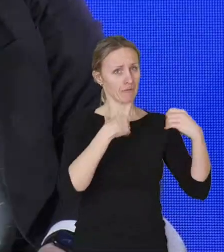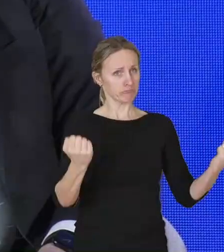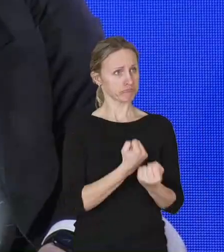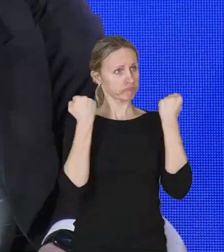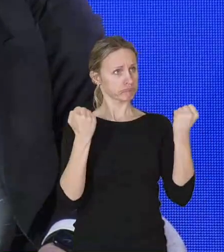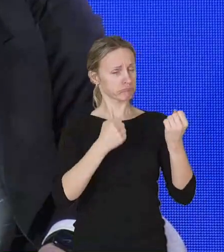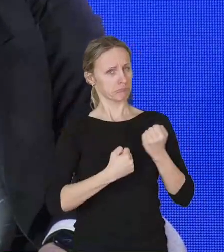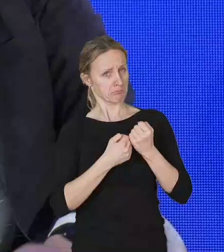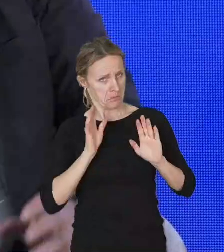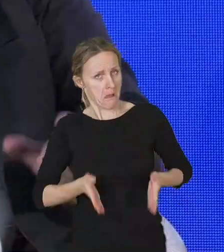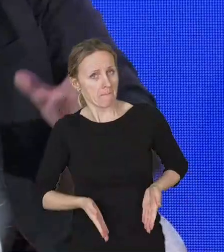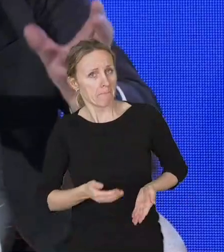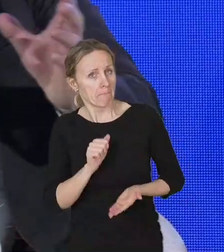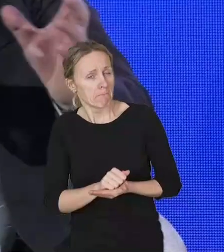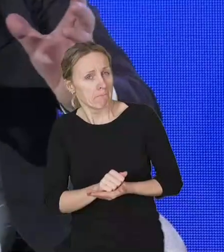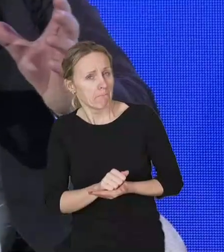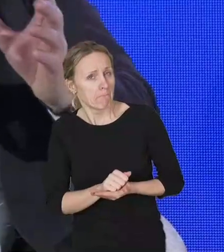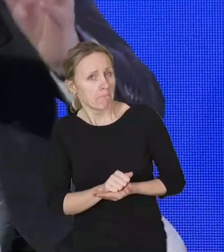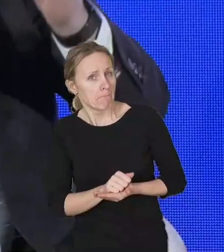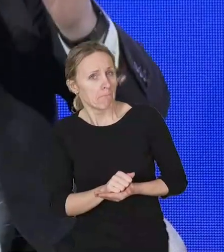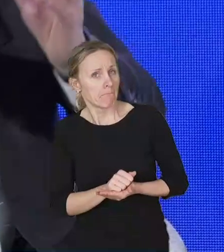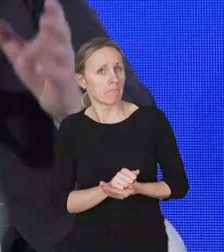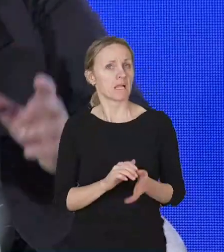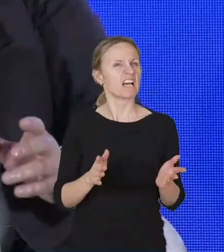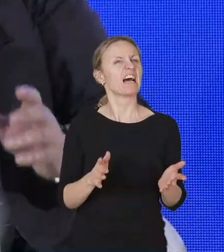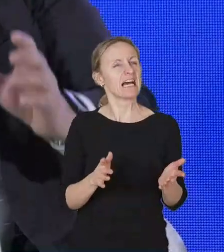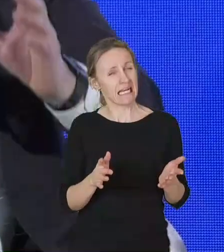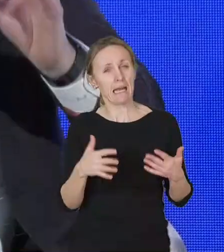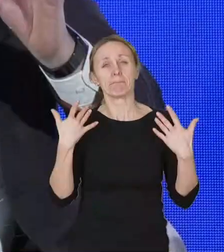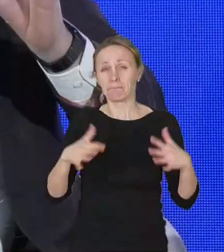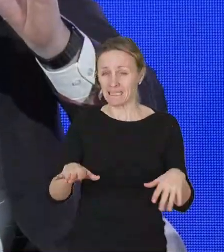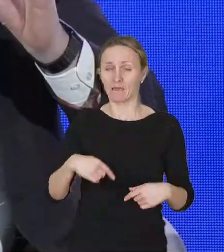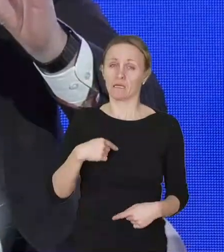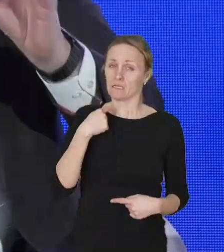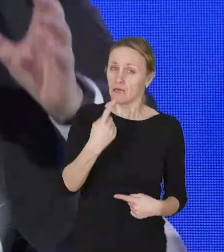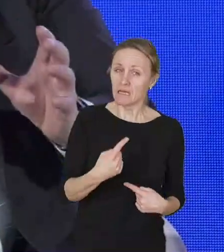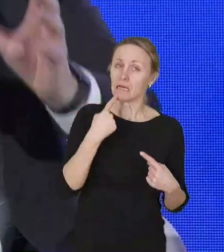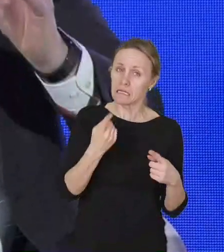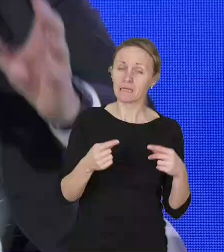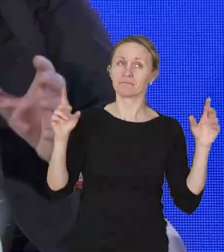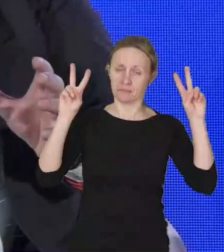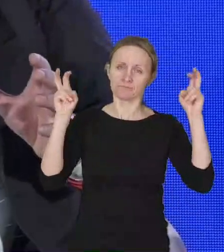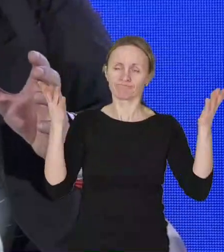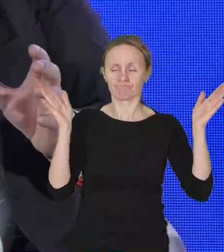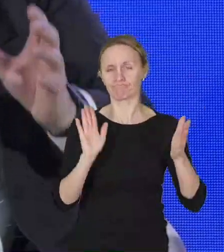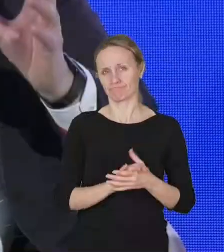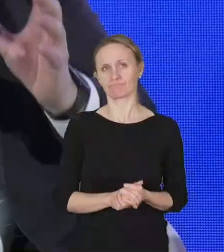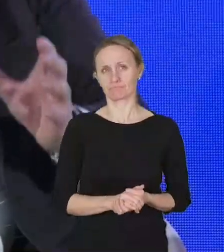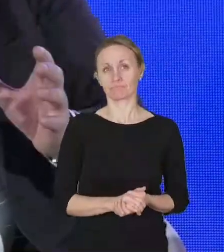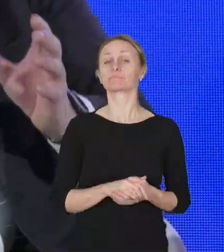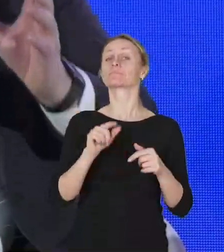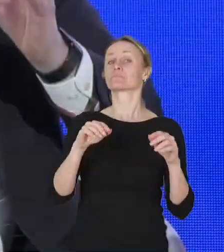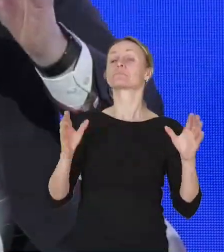policy where on a regional, national level, actors sit together